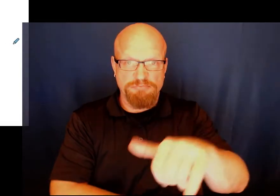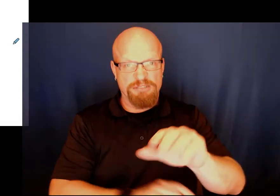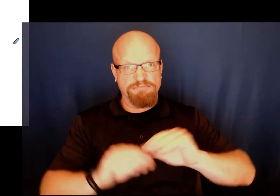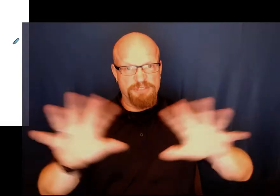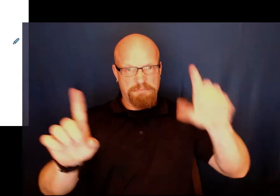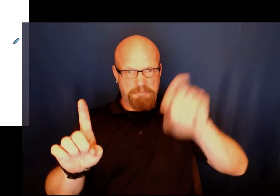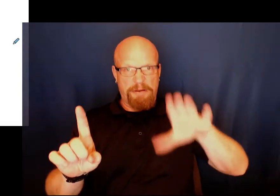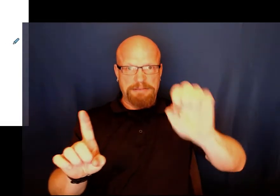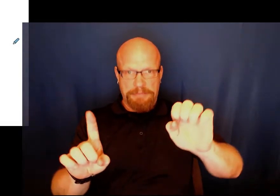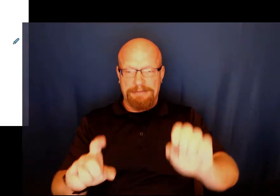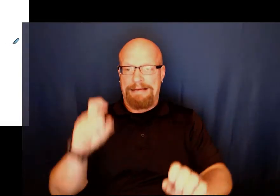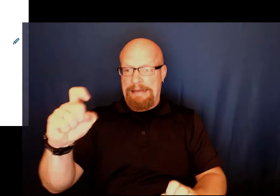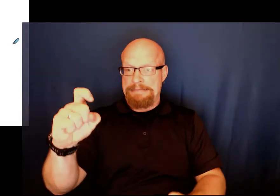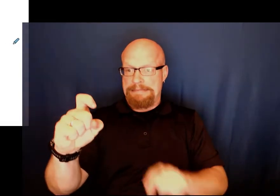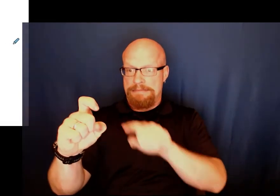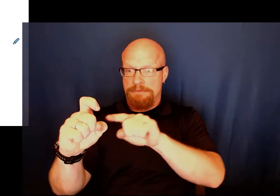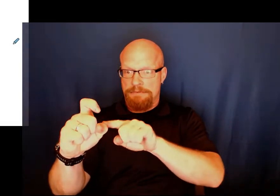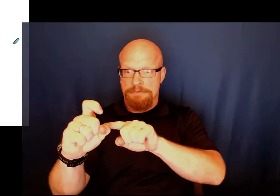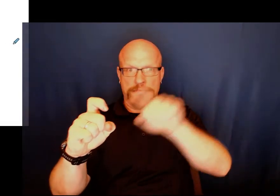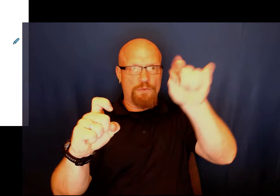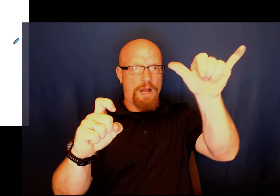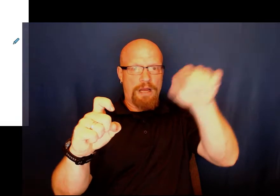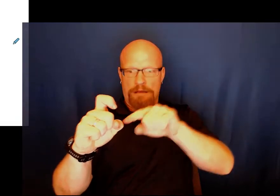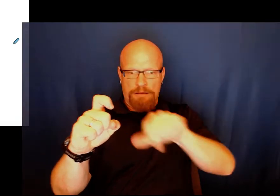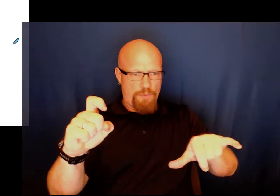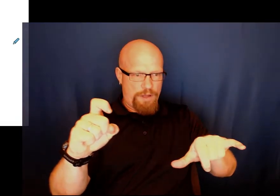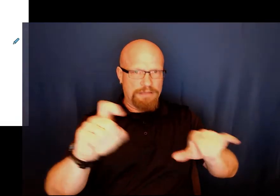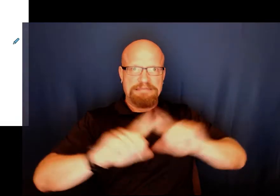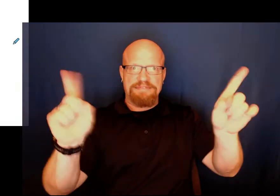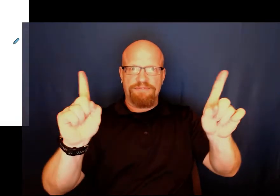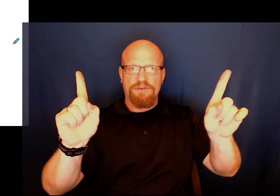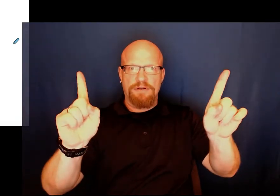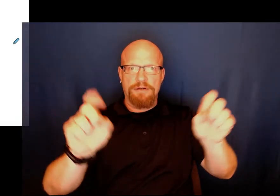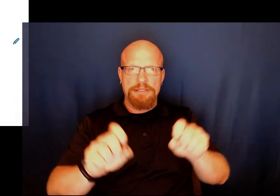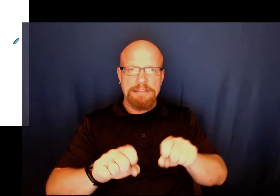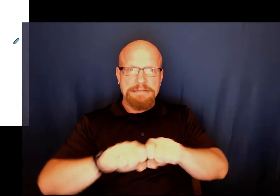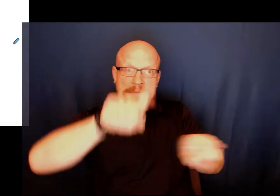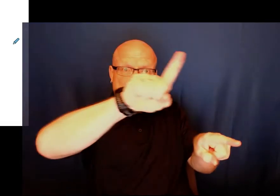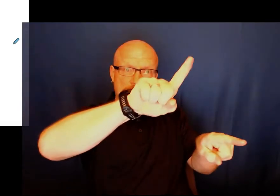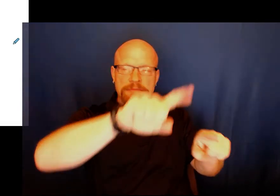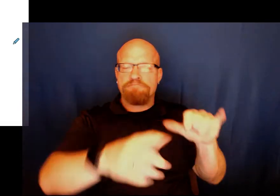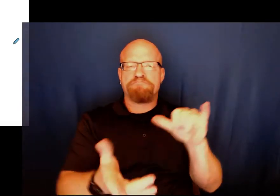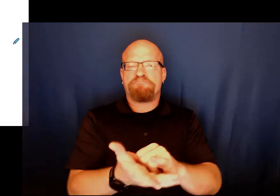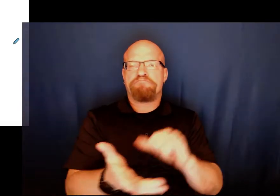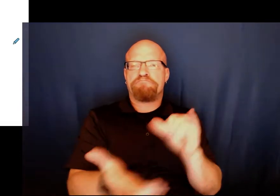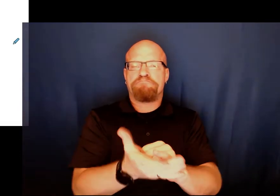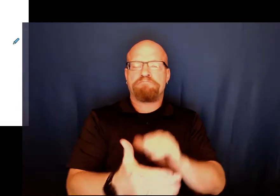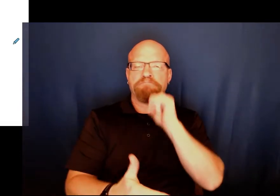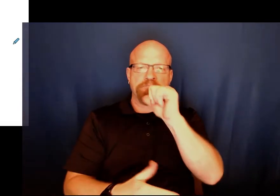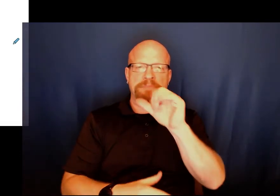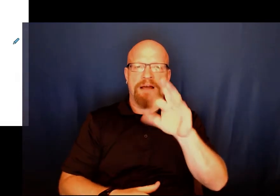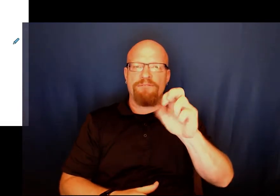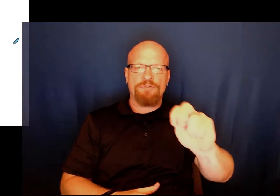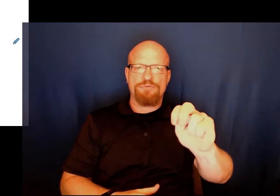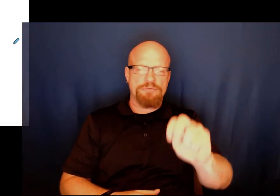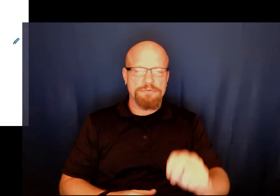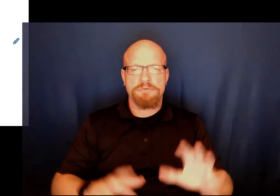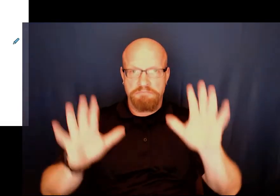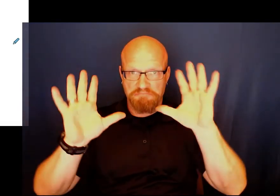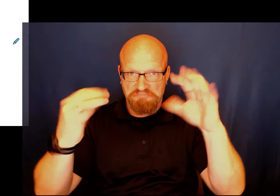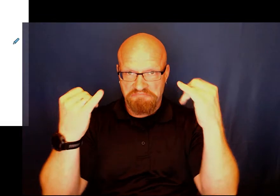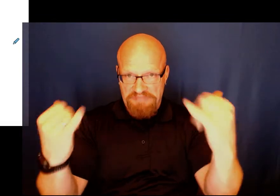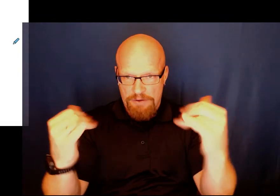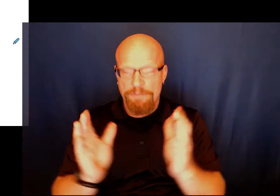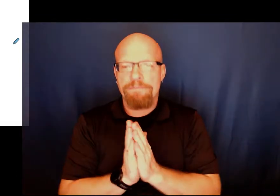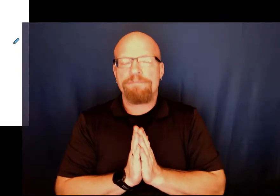Okay, that's clear. Now, if we have one for x, we can't have two different answers for y. So if that